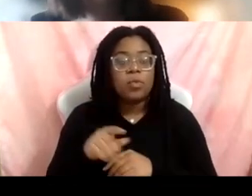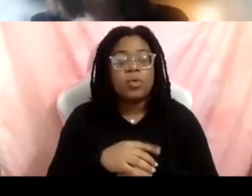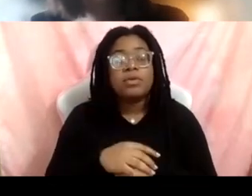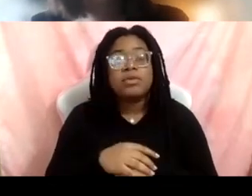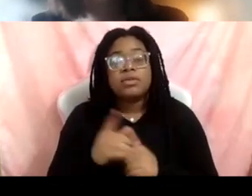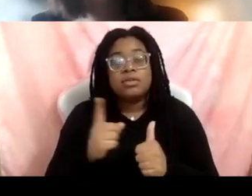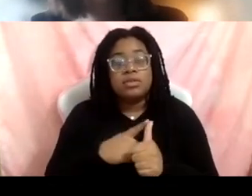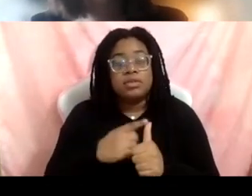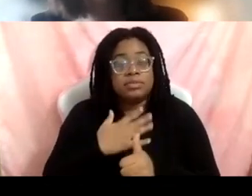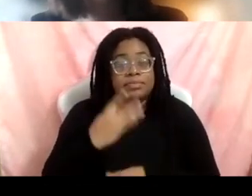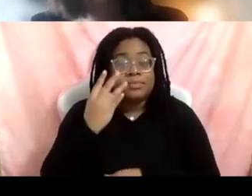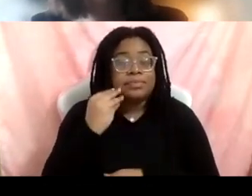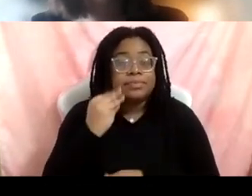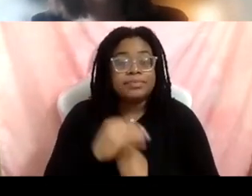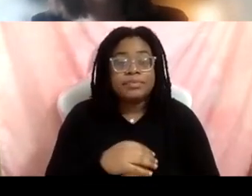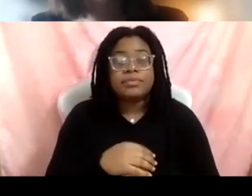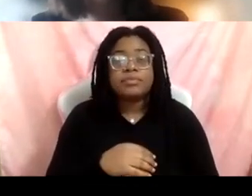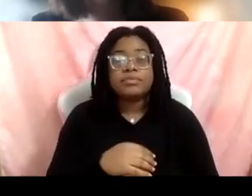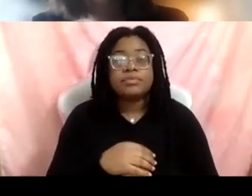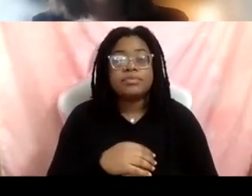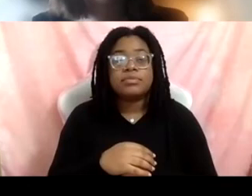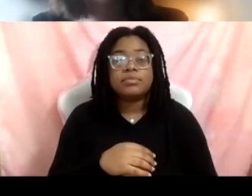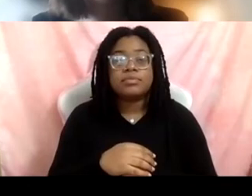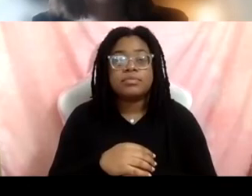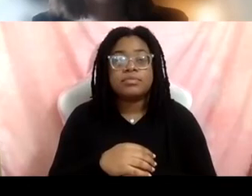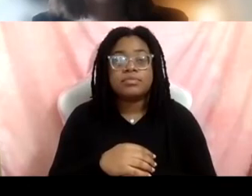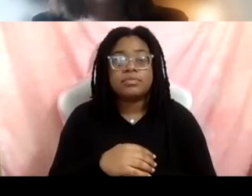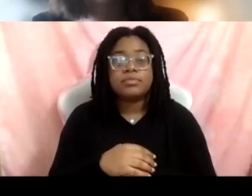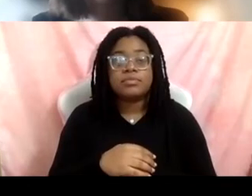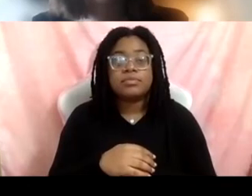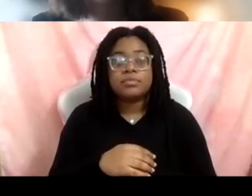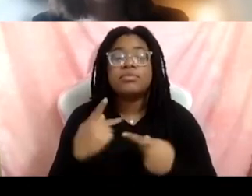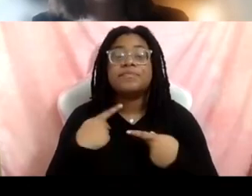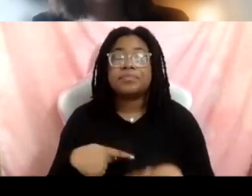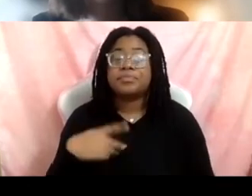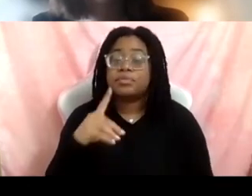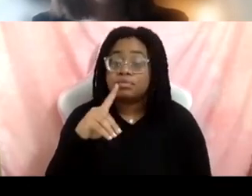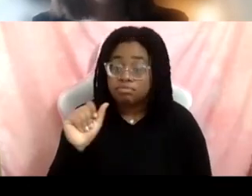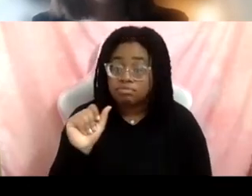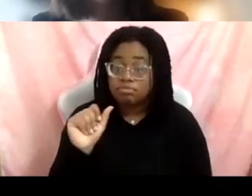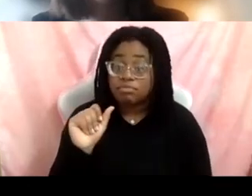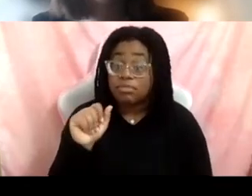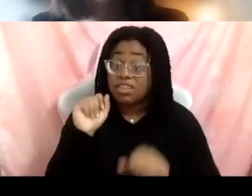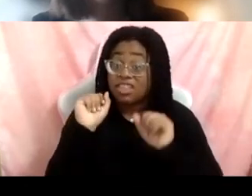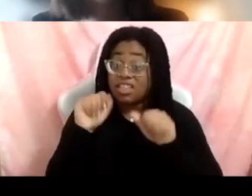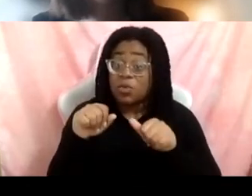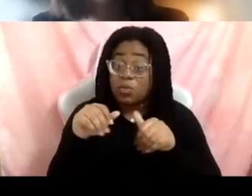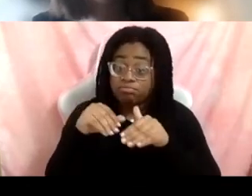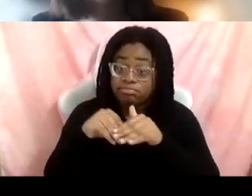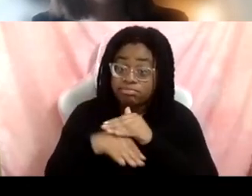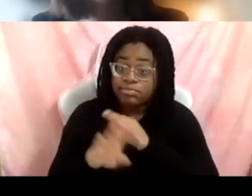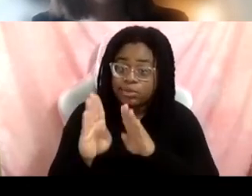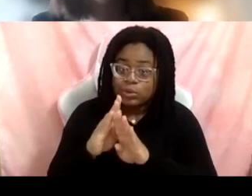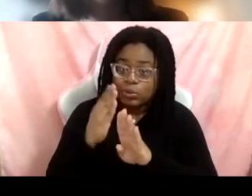my experience, and kind of like the obvious one for everyone, is when it comes to physical disability is can we get through the doors? Are the doors